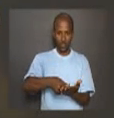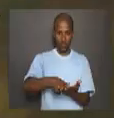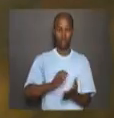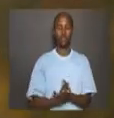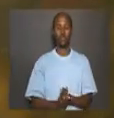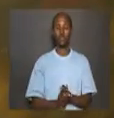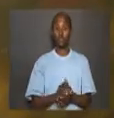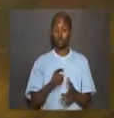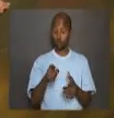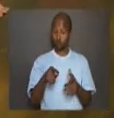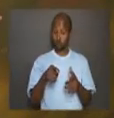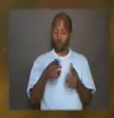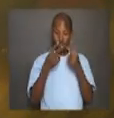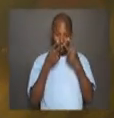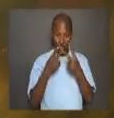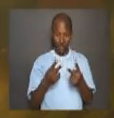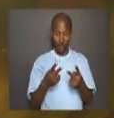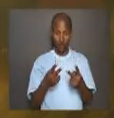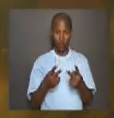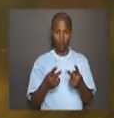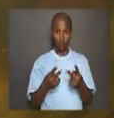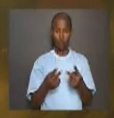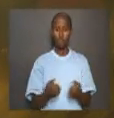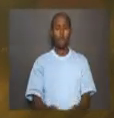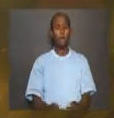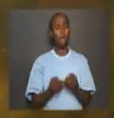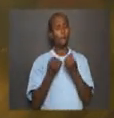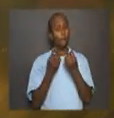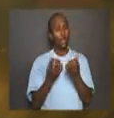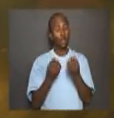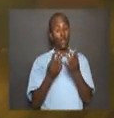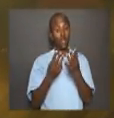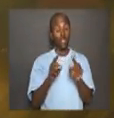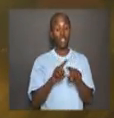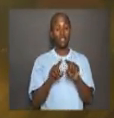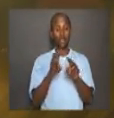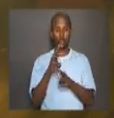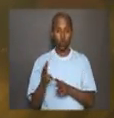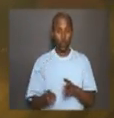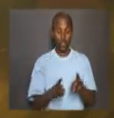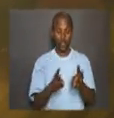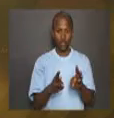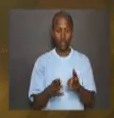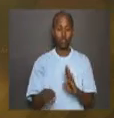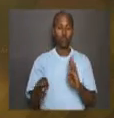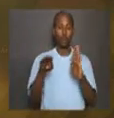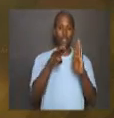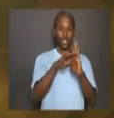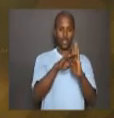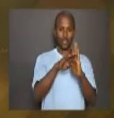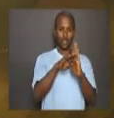cents. As you have just seen, there are many different ways to